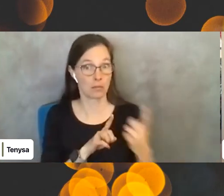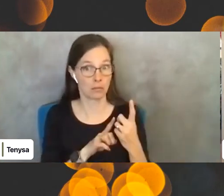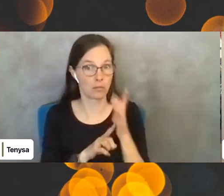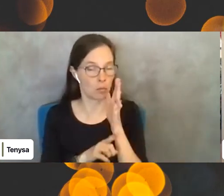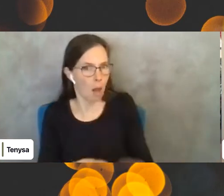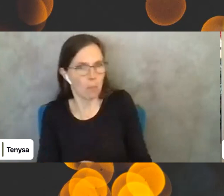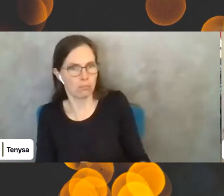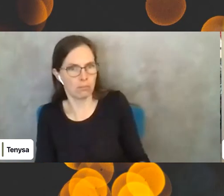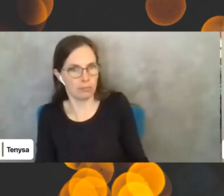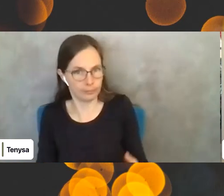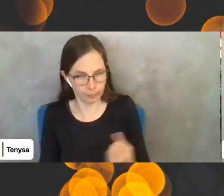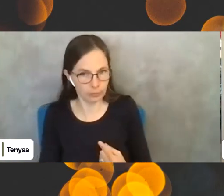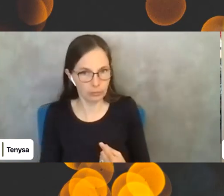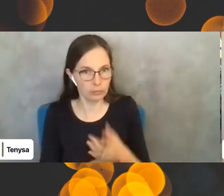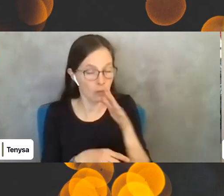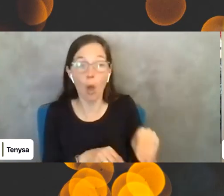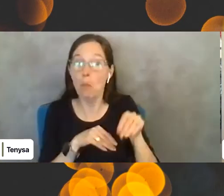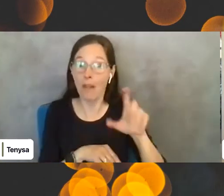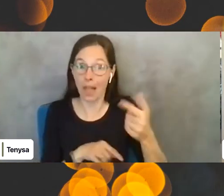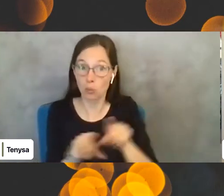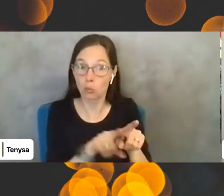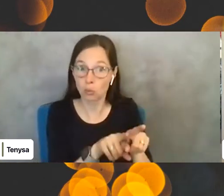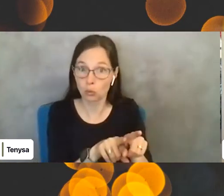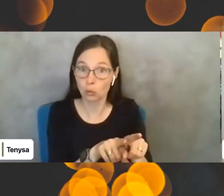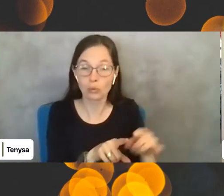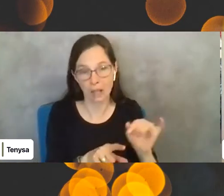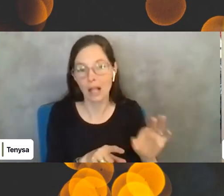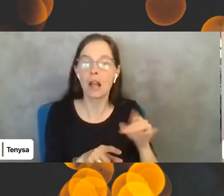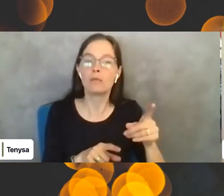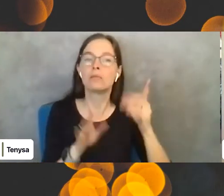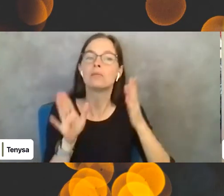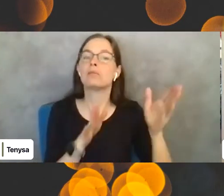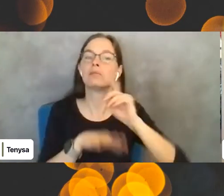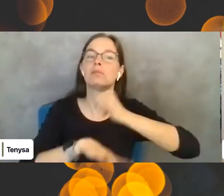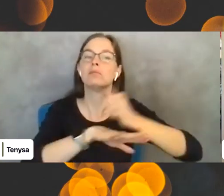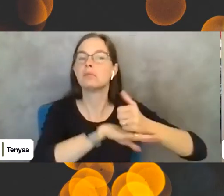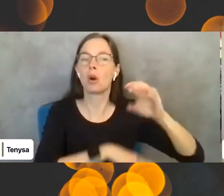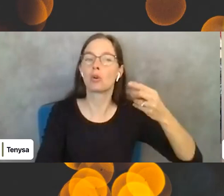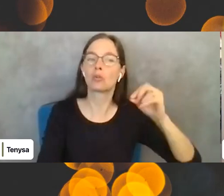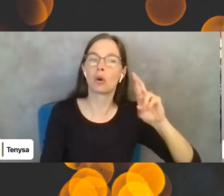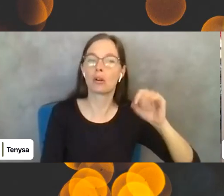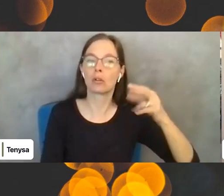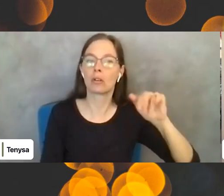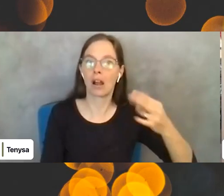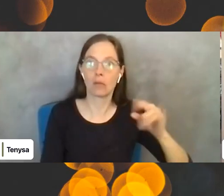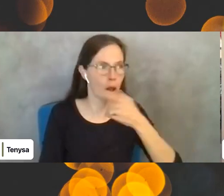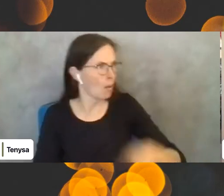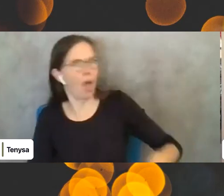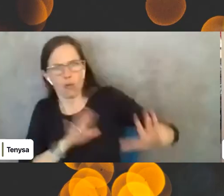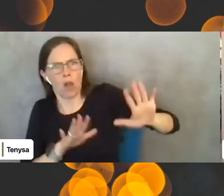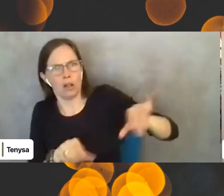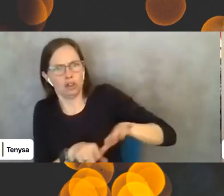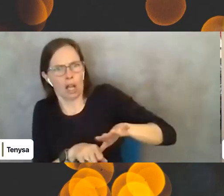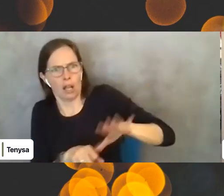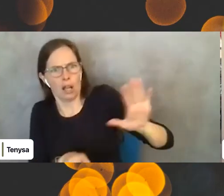you know, you would like move your leg as well, right? For like, if you're choreographing something and someone's coming at you, you're just like, oh shit, no. You know,